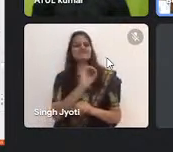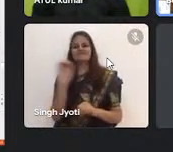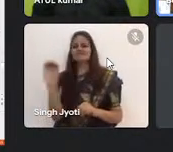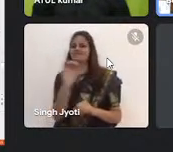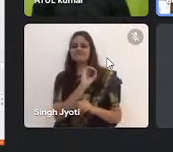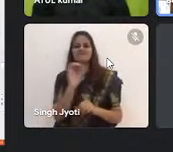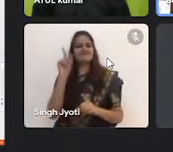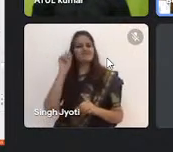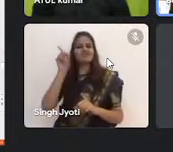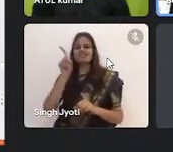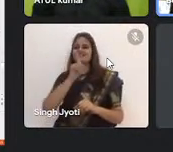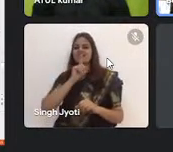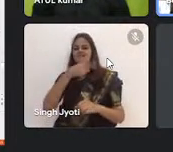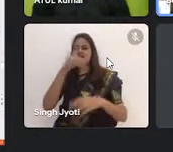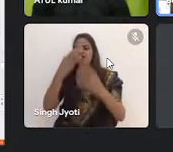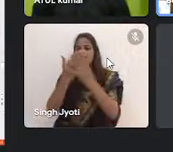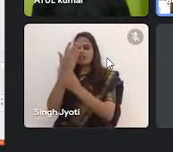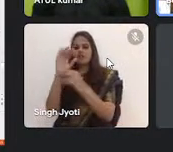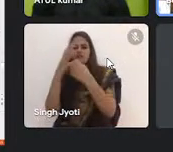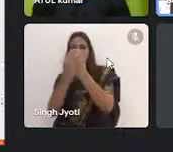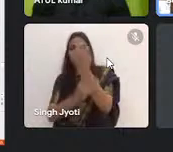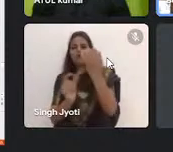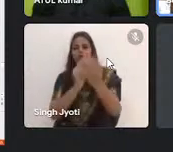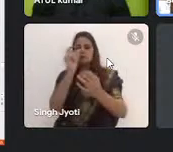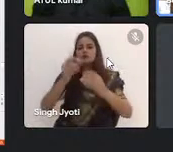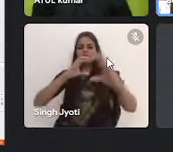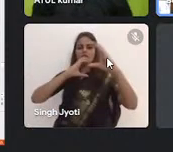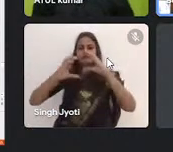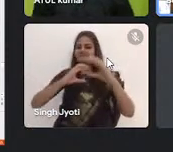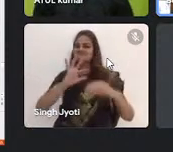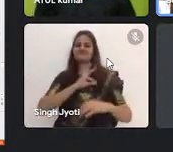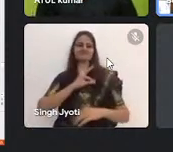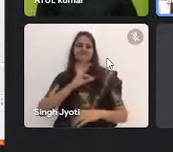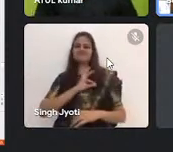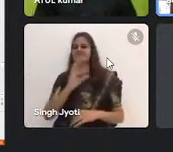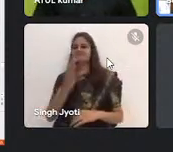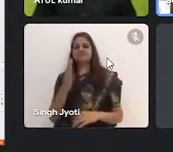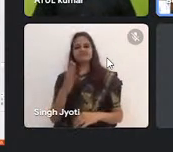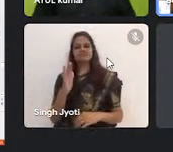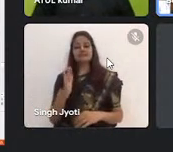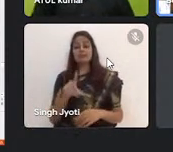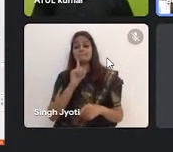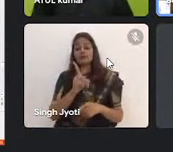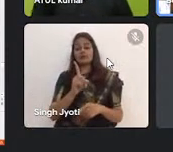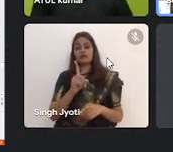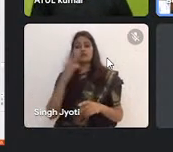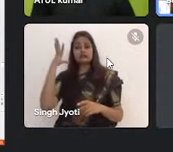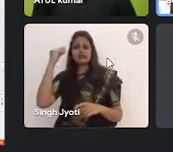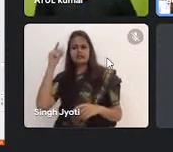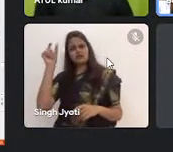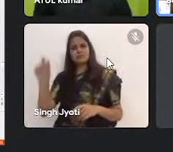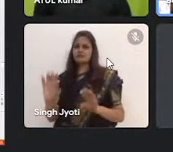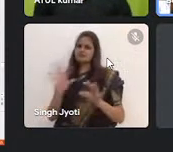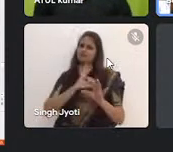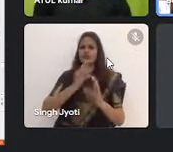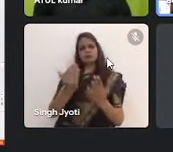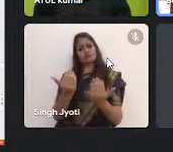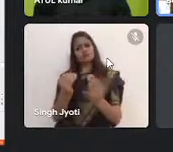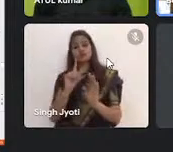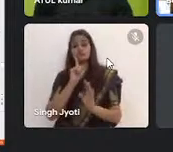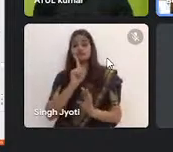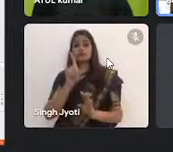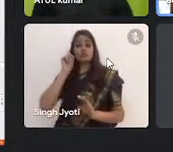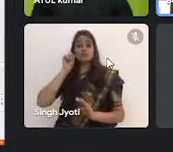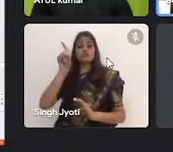being instrumented. They might be interested in getting hearing people instrumented, but they don't want to wear all this stuff for